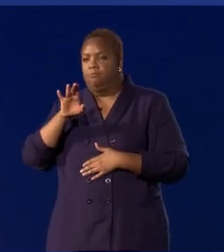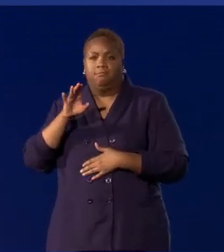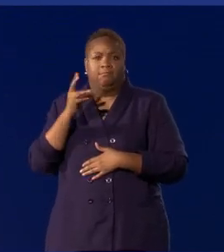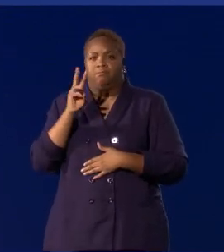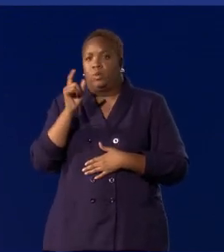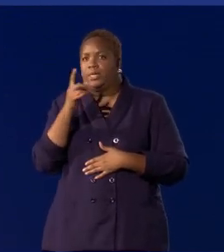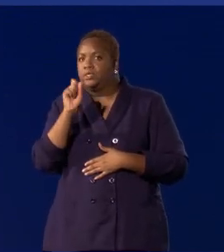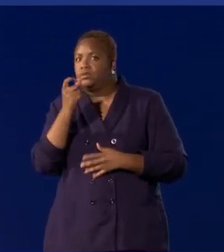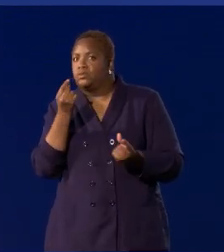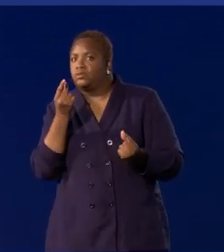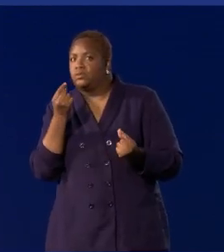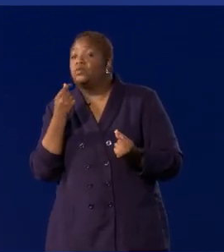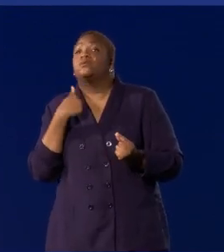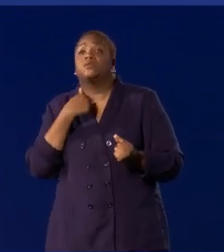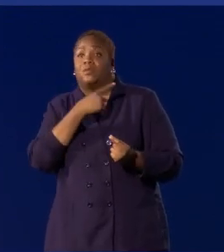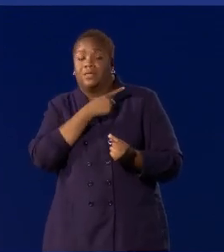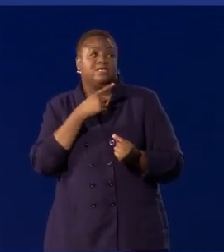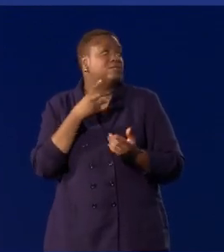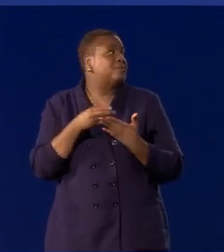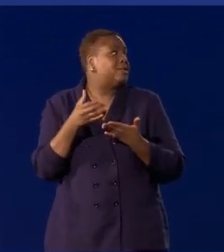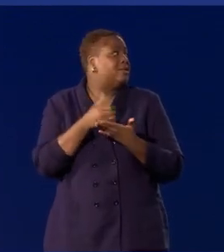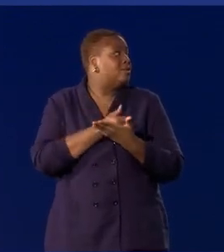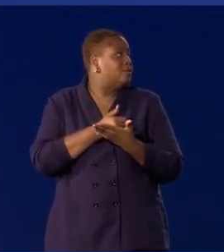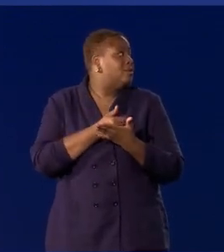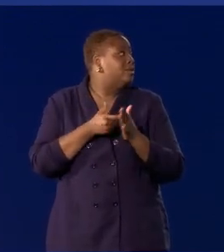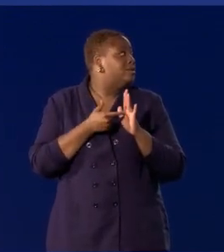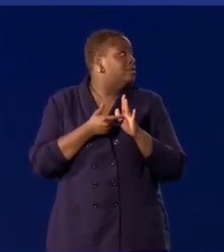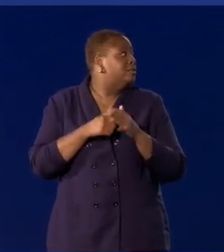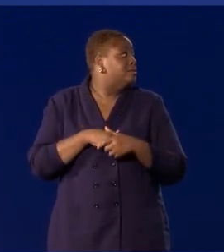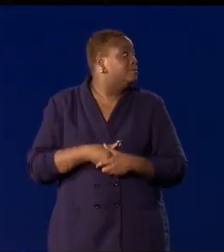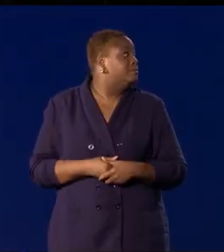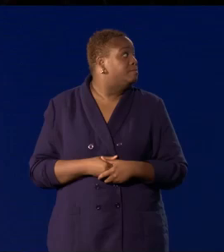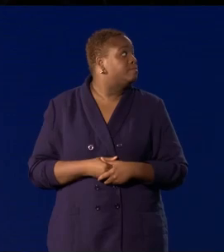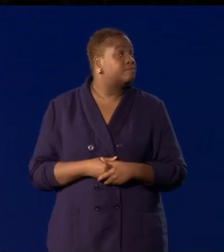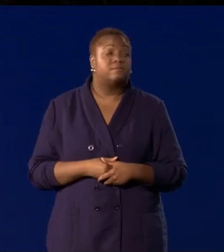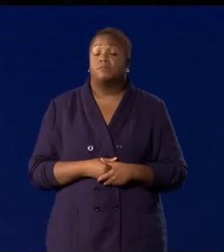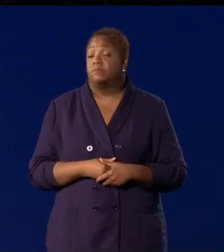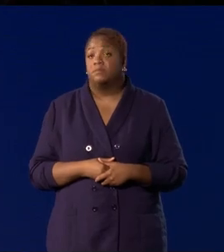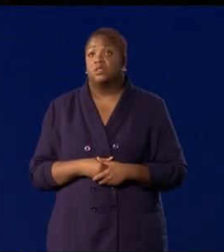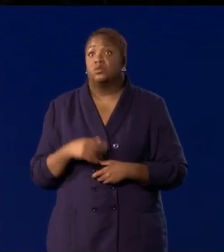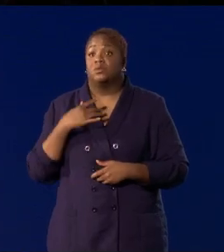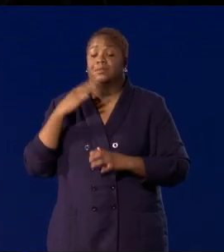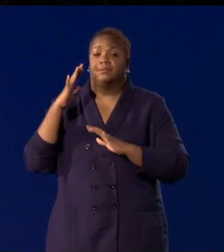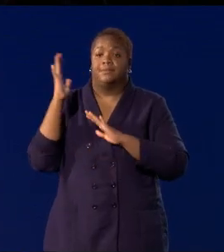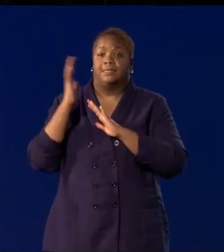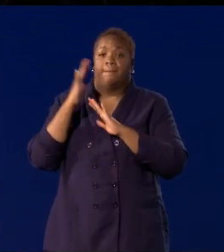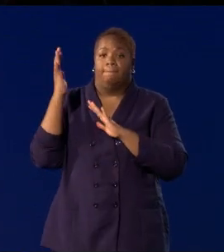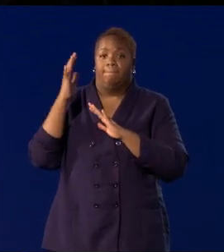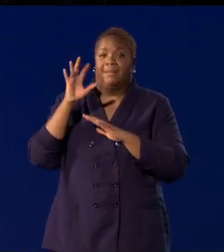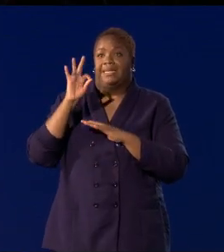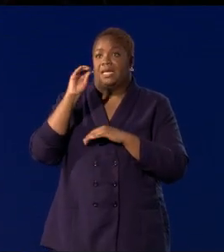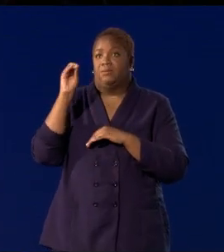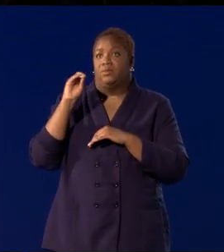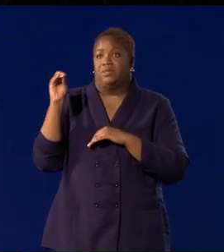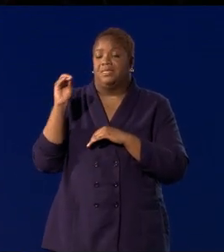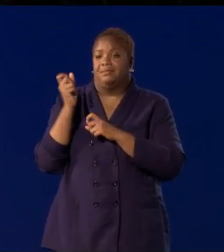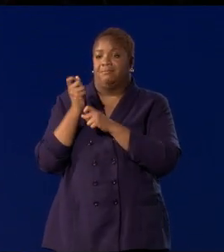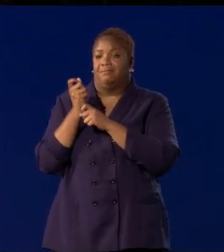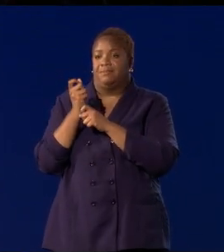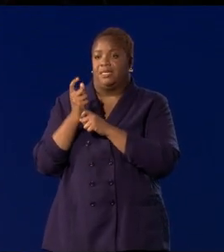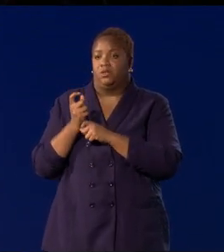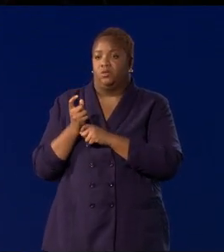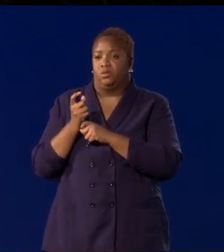This is the Indeed wage tracker right here. It's one of our newer products. And you can see that we topped out at 9% annual wage